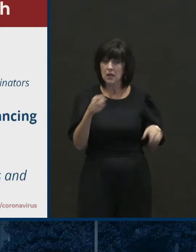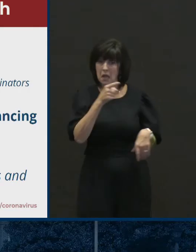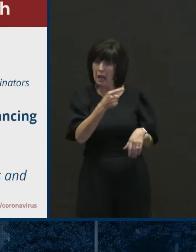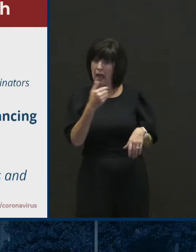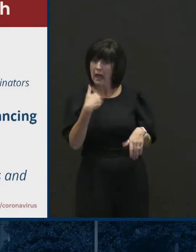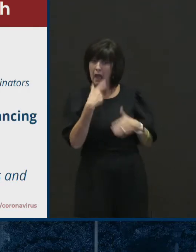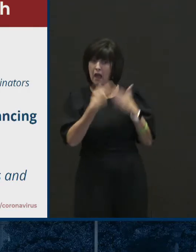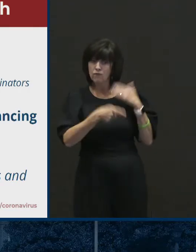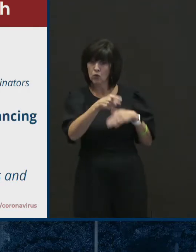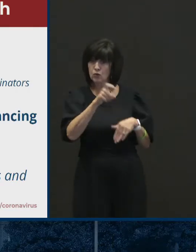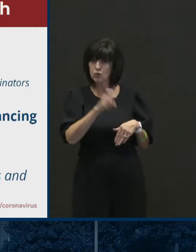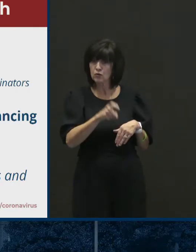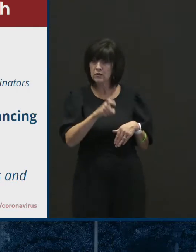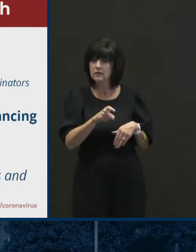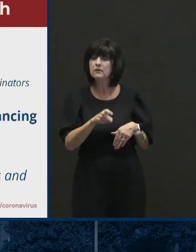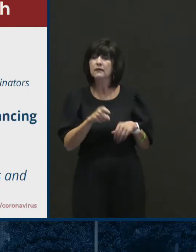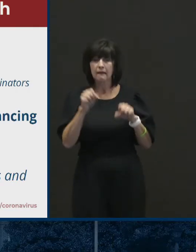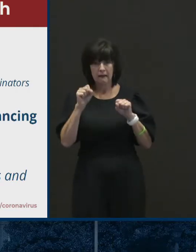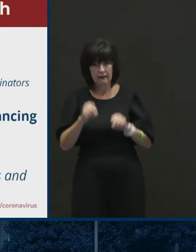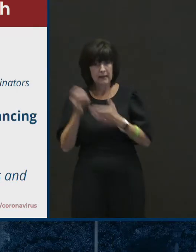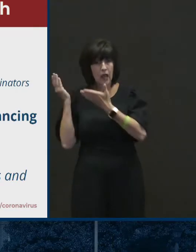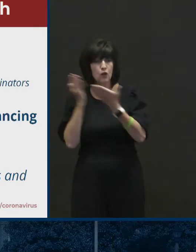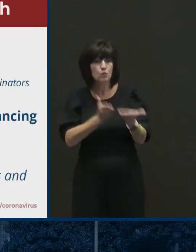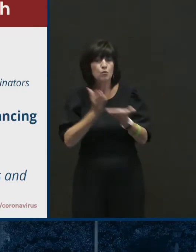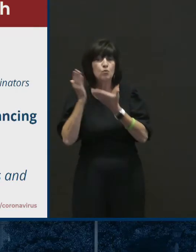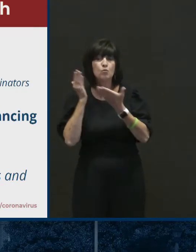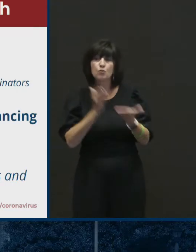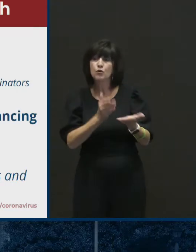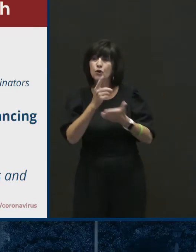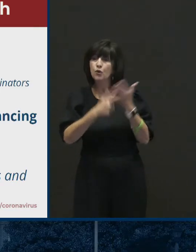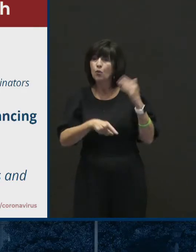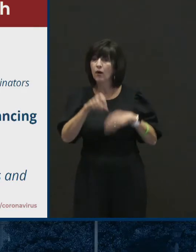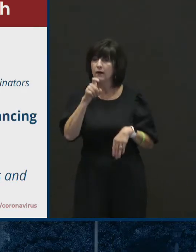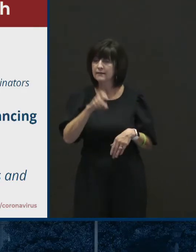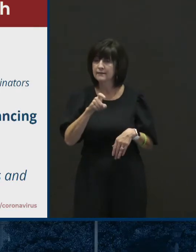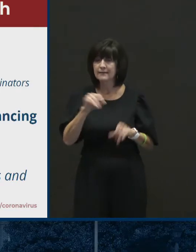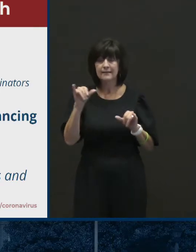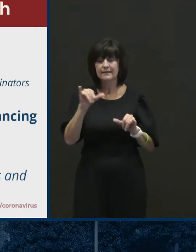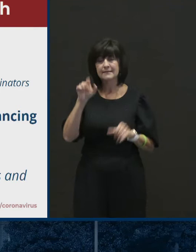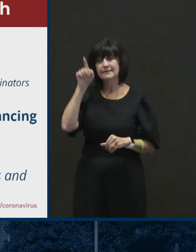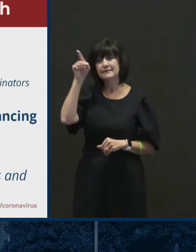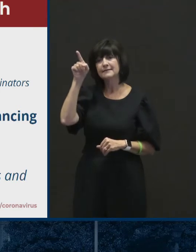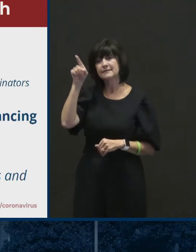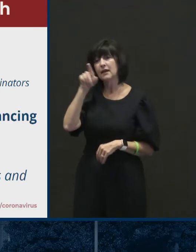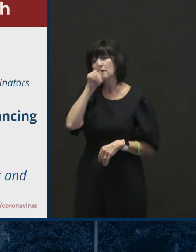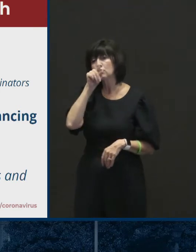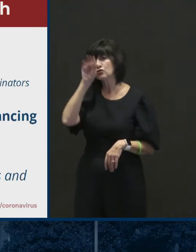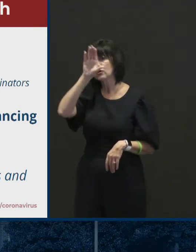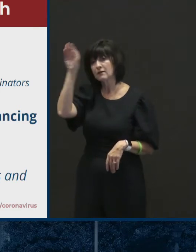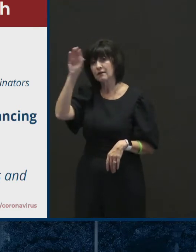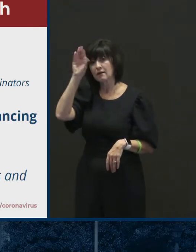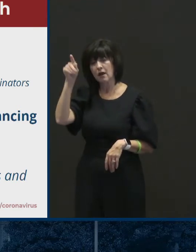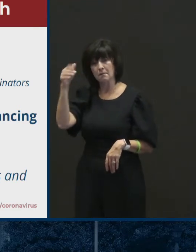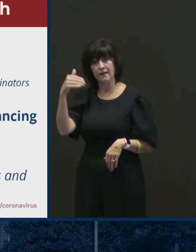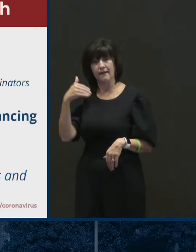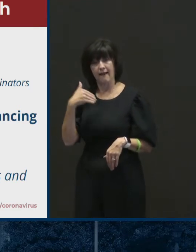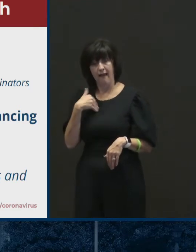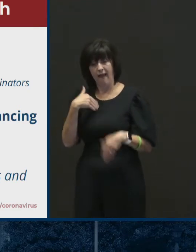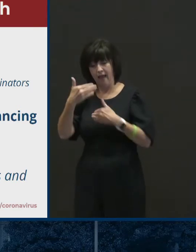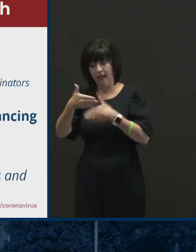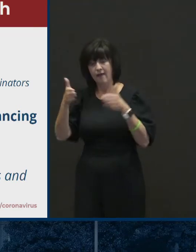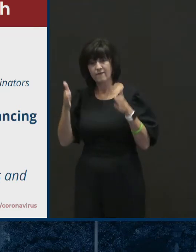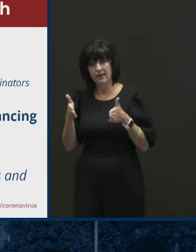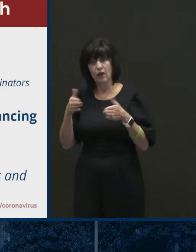they need. So we're using the care kits. You heard us talk about those with a poultry plant response, making sure that everybody has face coverings and